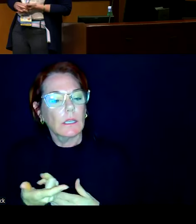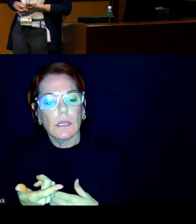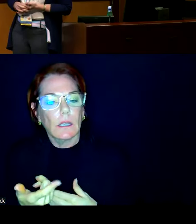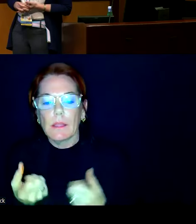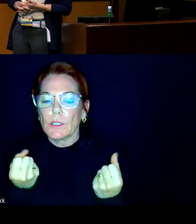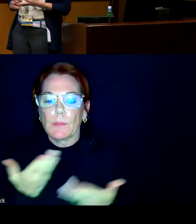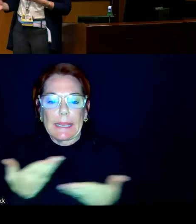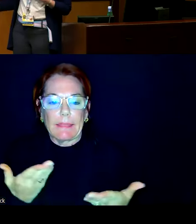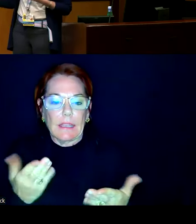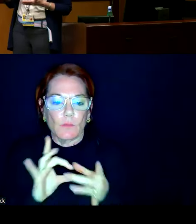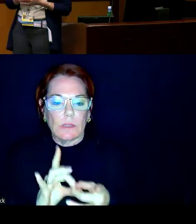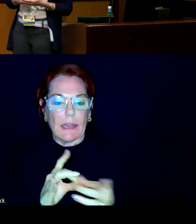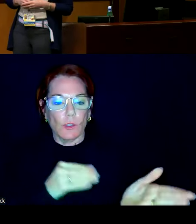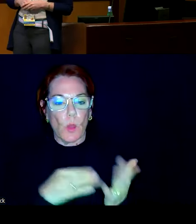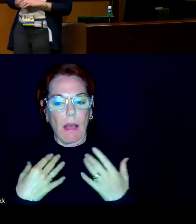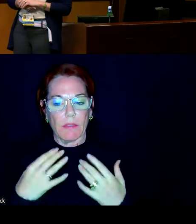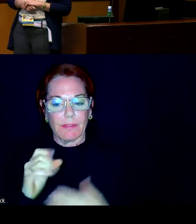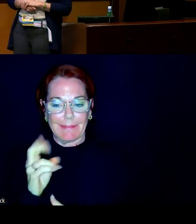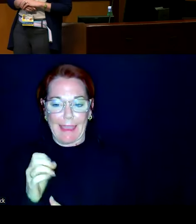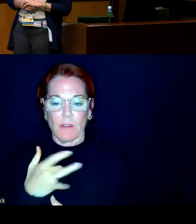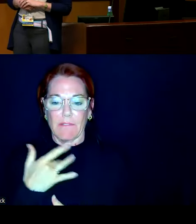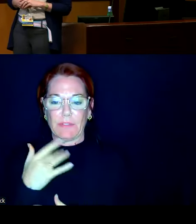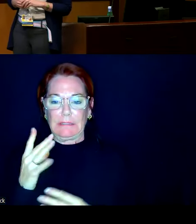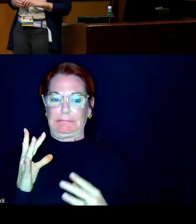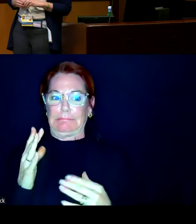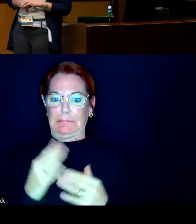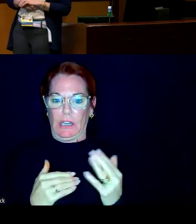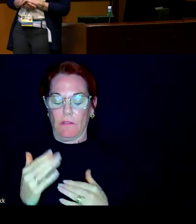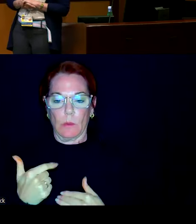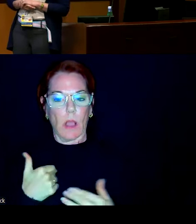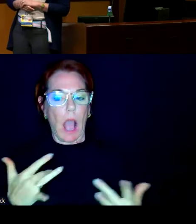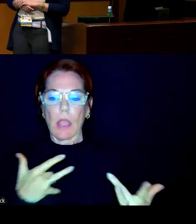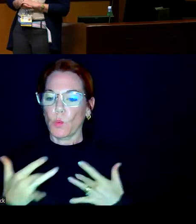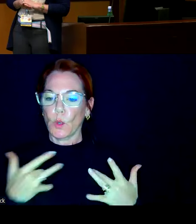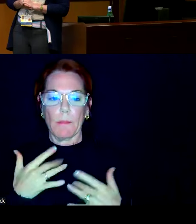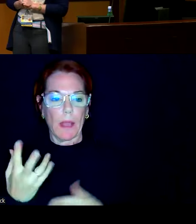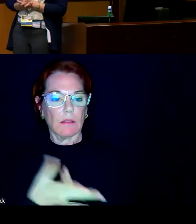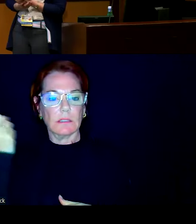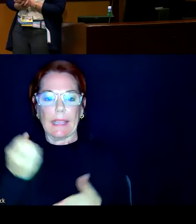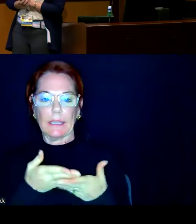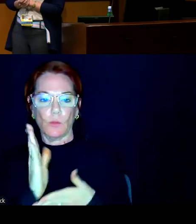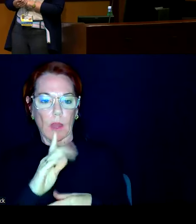healthcare. I worry more about taking rights away from people when we don't really know who those people are.